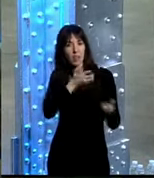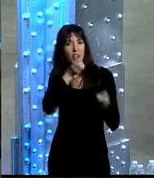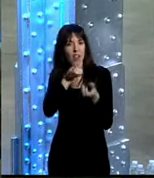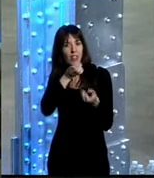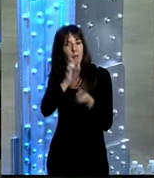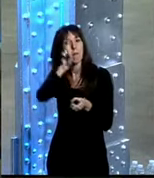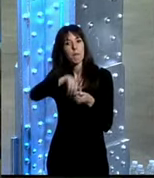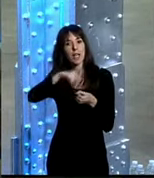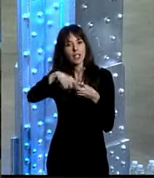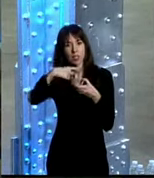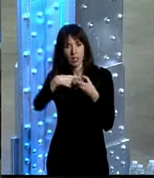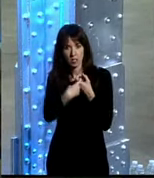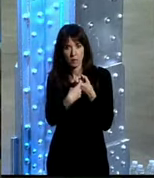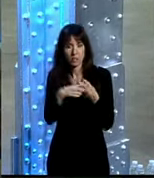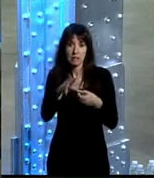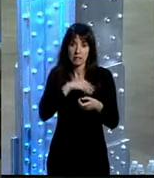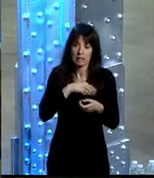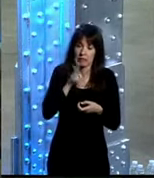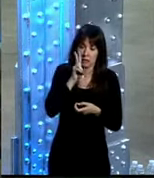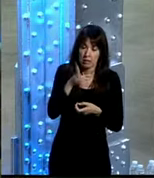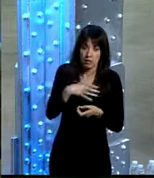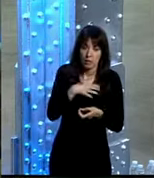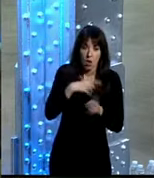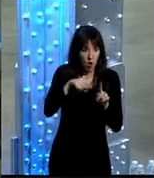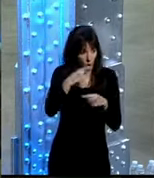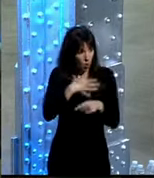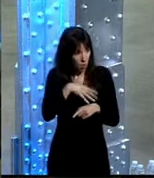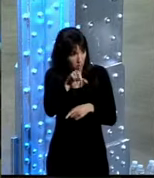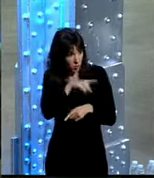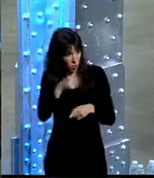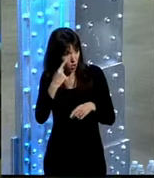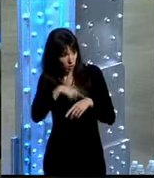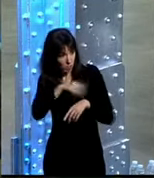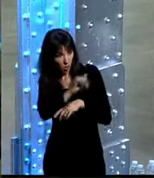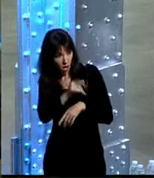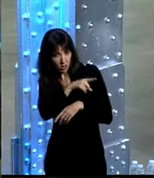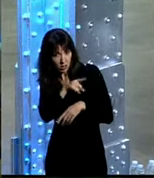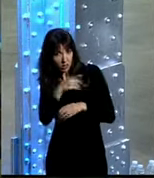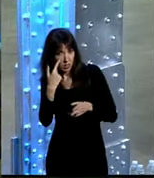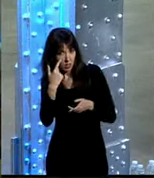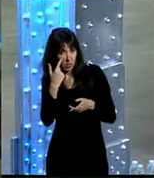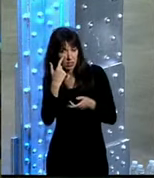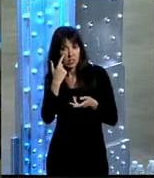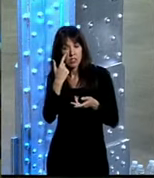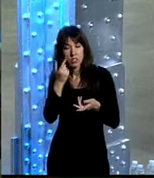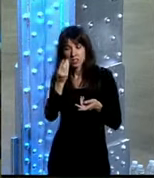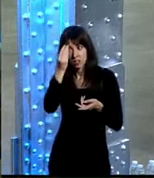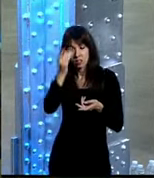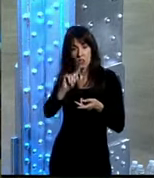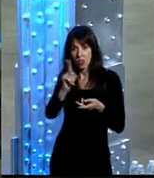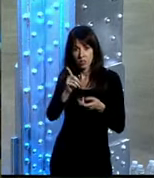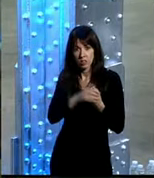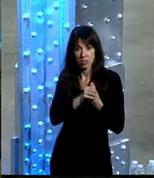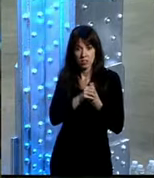transmedia and collaborative narrative ideas. And I don't know if we'll be able to watch it later. I don't know if there's enough time.